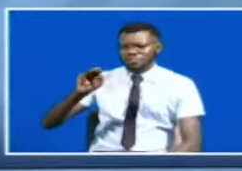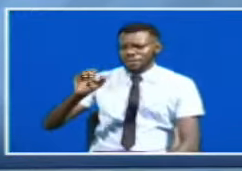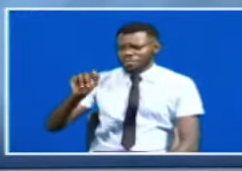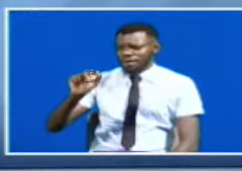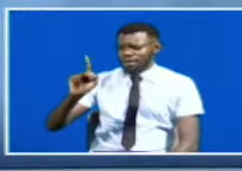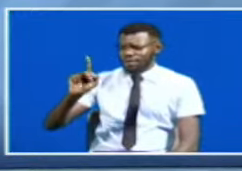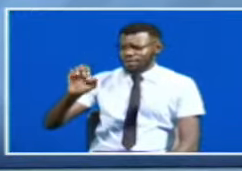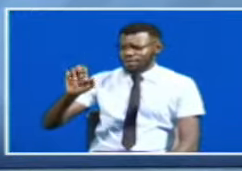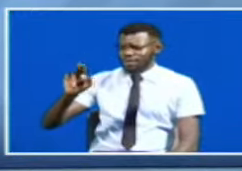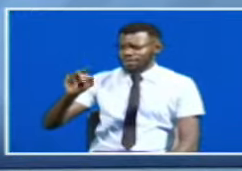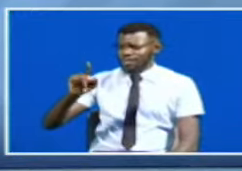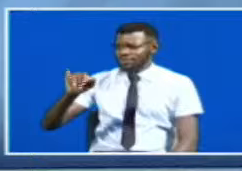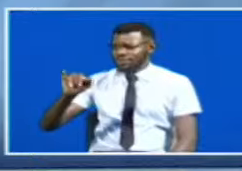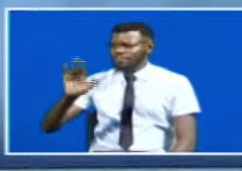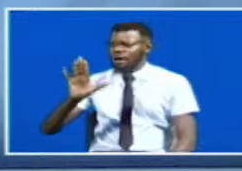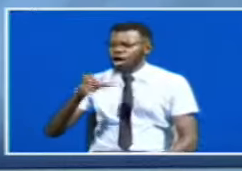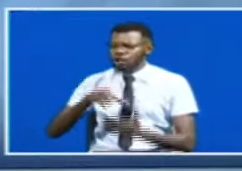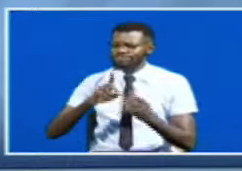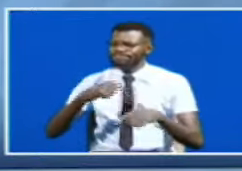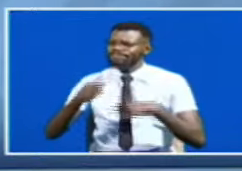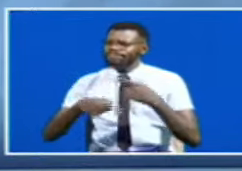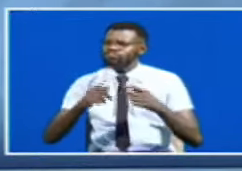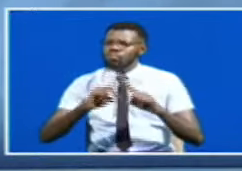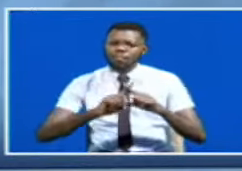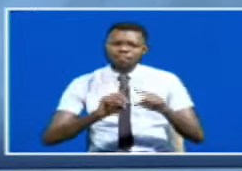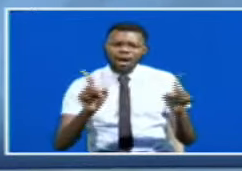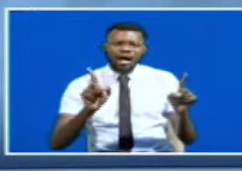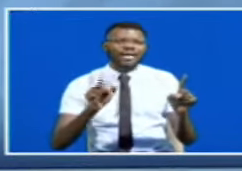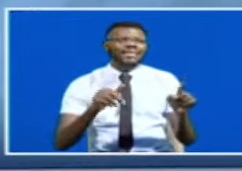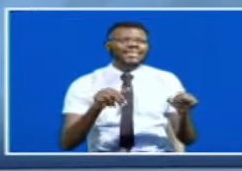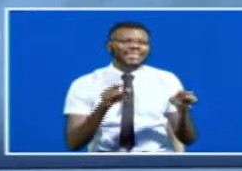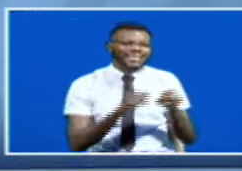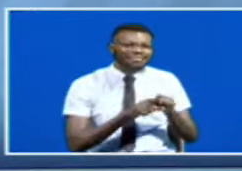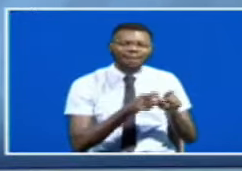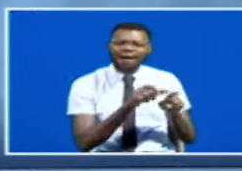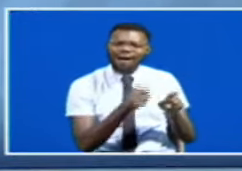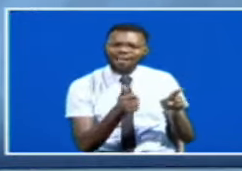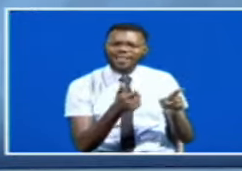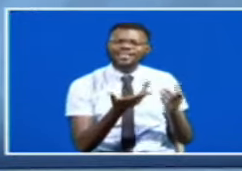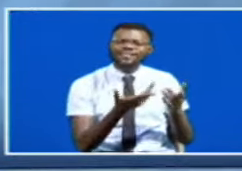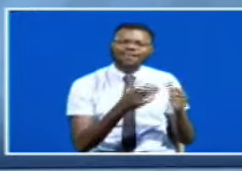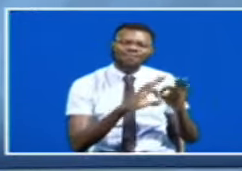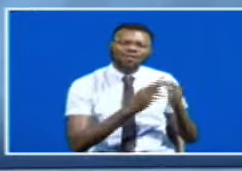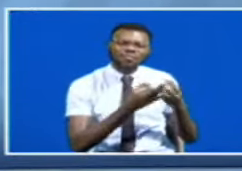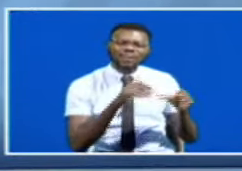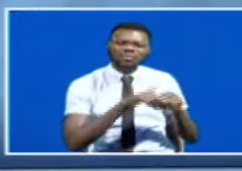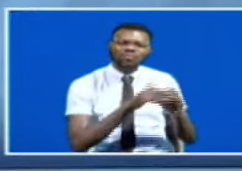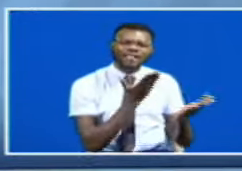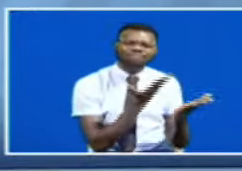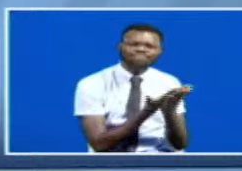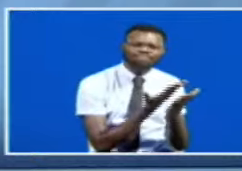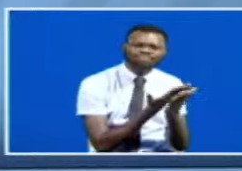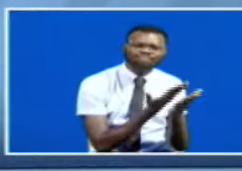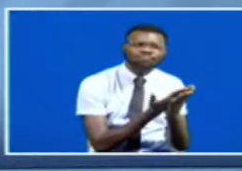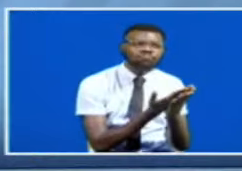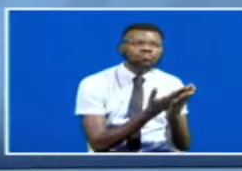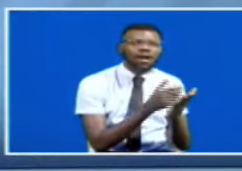continues, relatives of his missing followers continue agonizing and pleading for the release of those